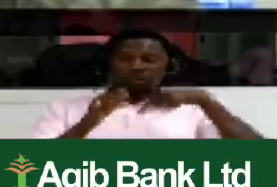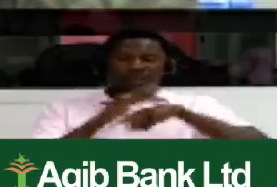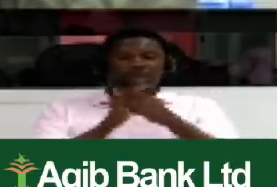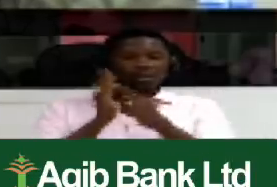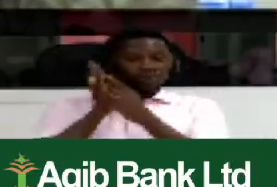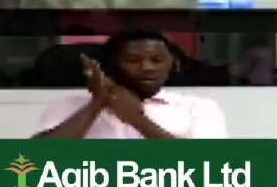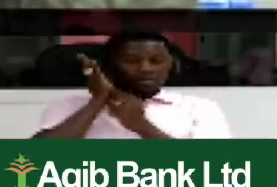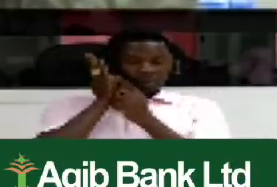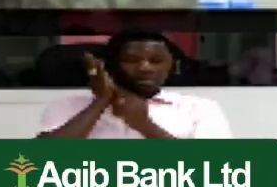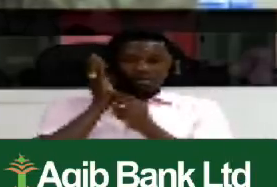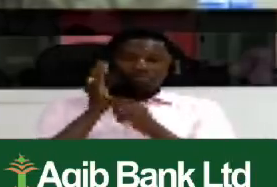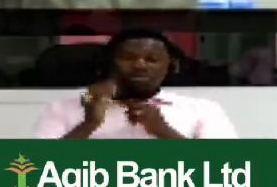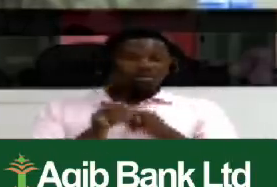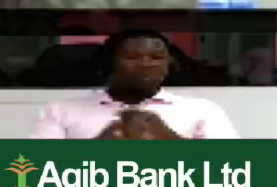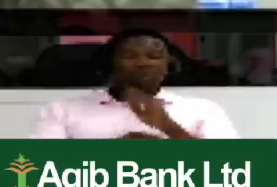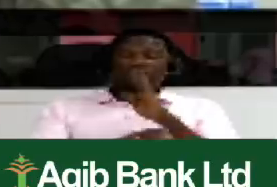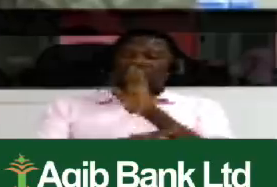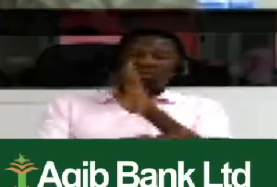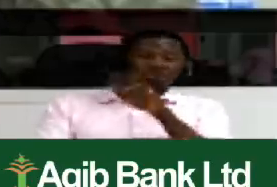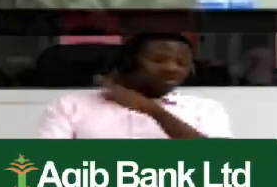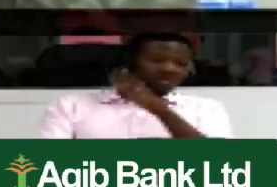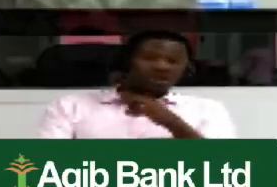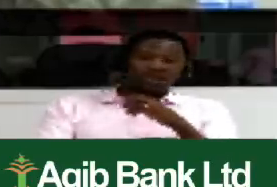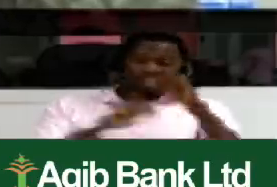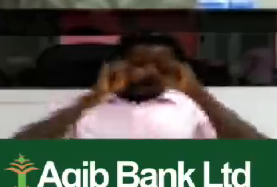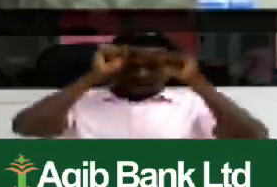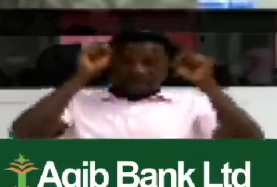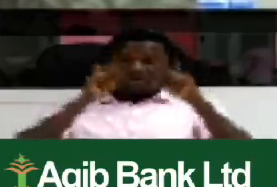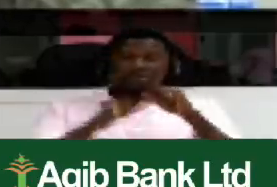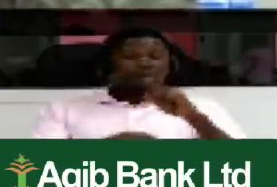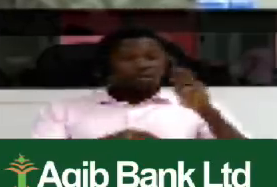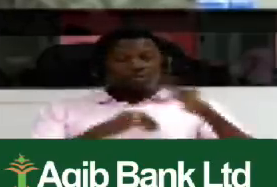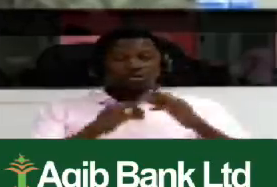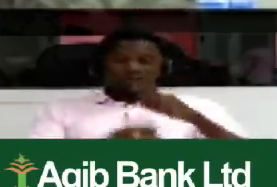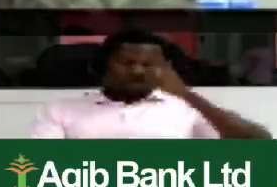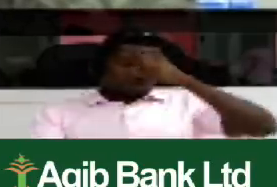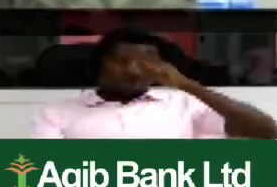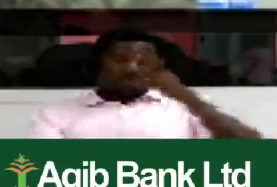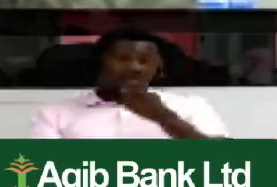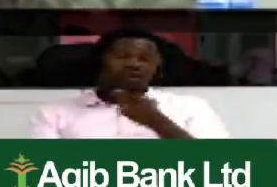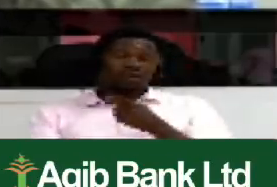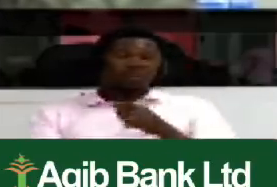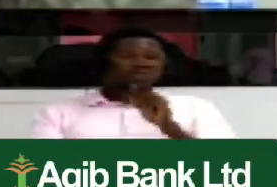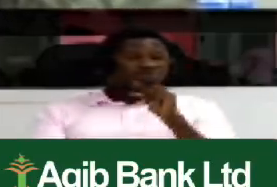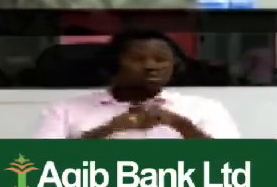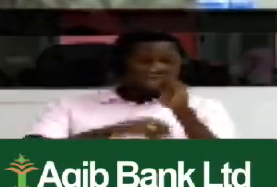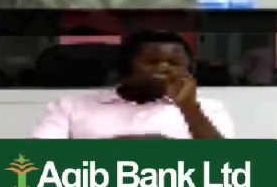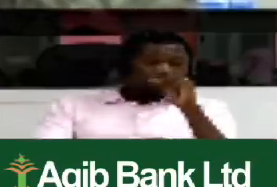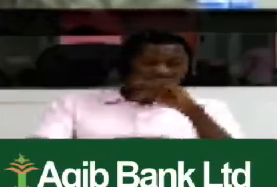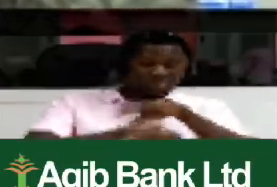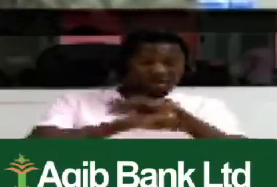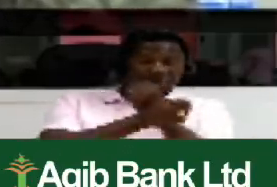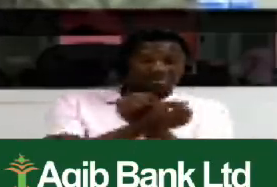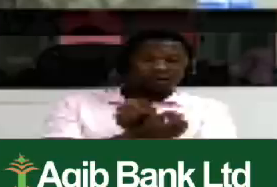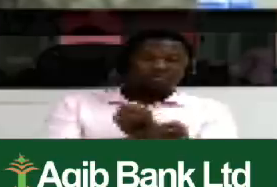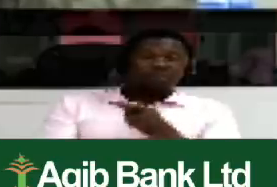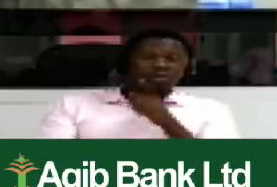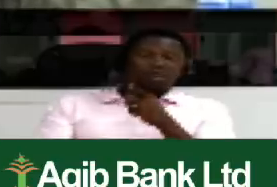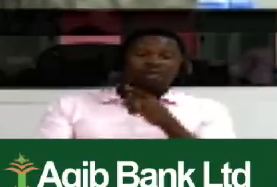government, more so the police. I was almost arrested. But then there was no